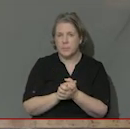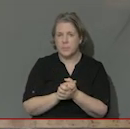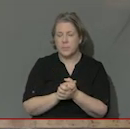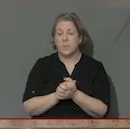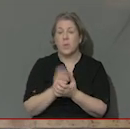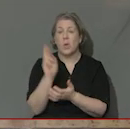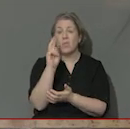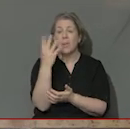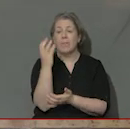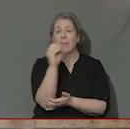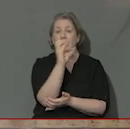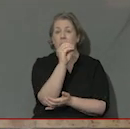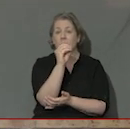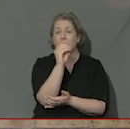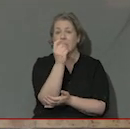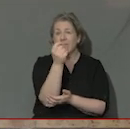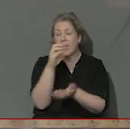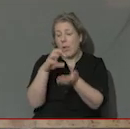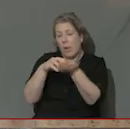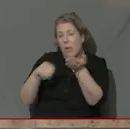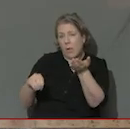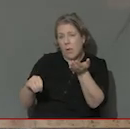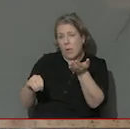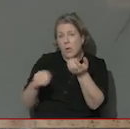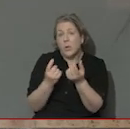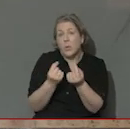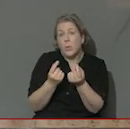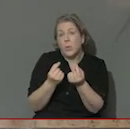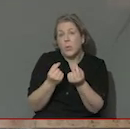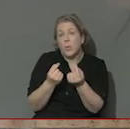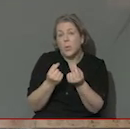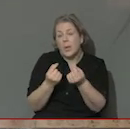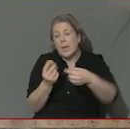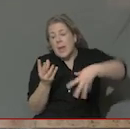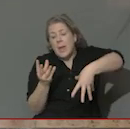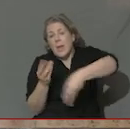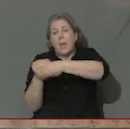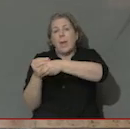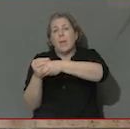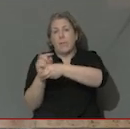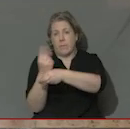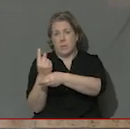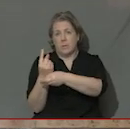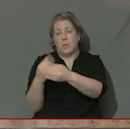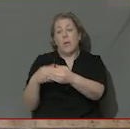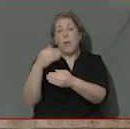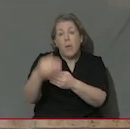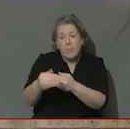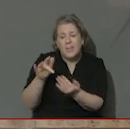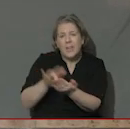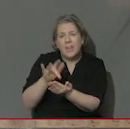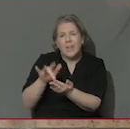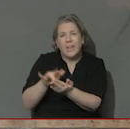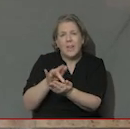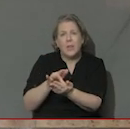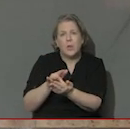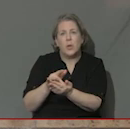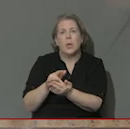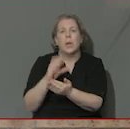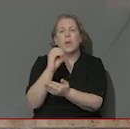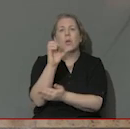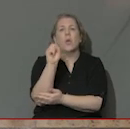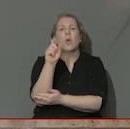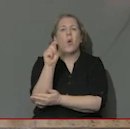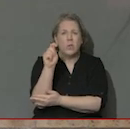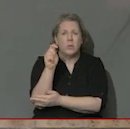Rand discount, you first add that to your selling price and then you calculate your cost price. All right, so you